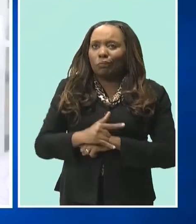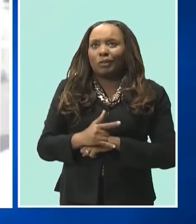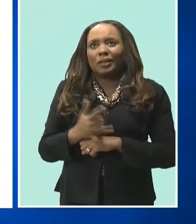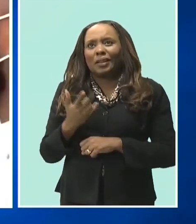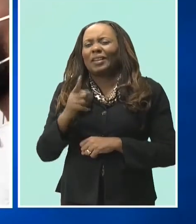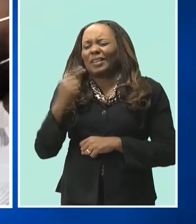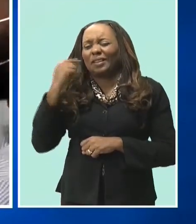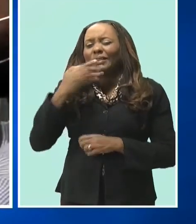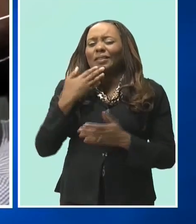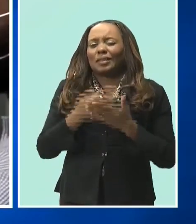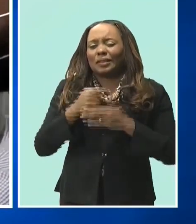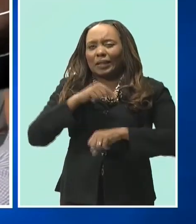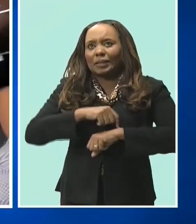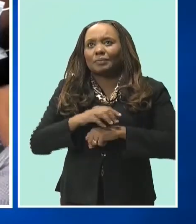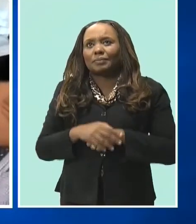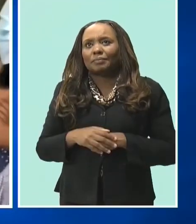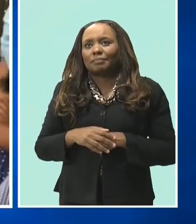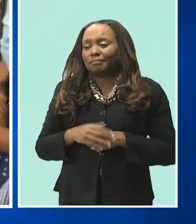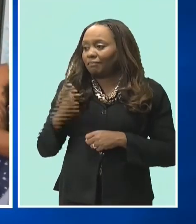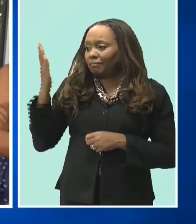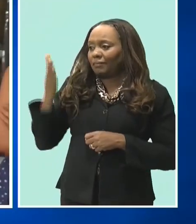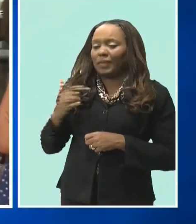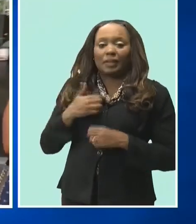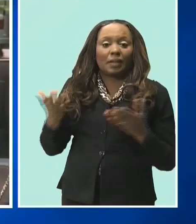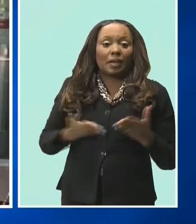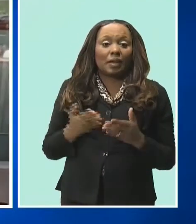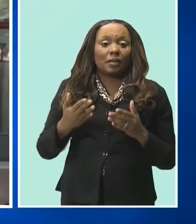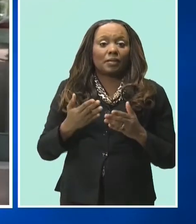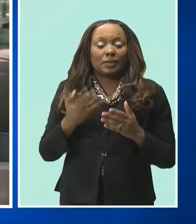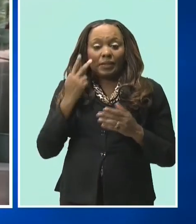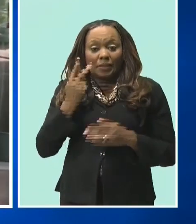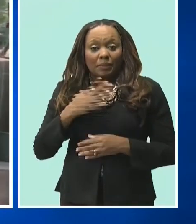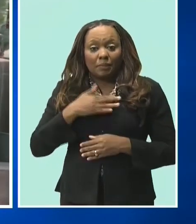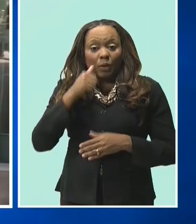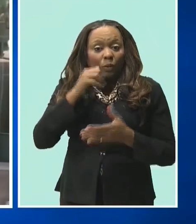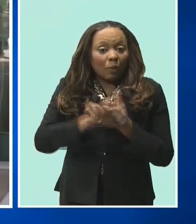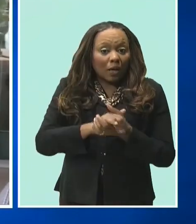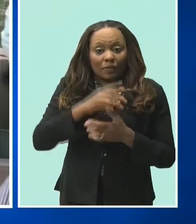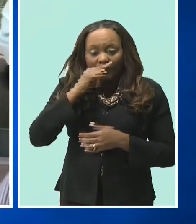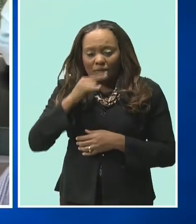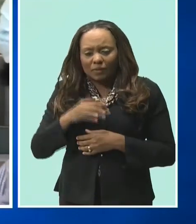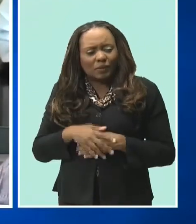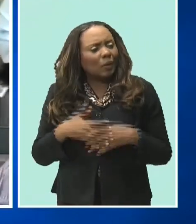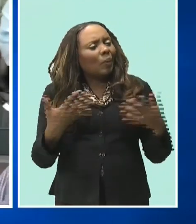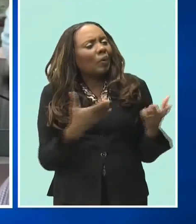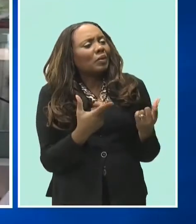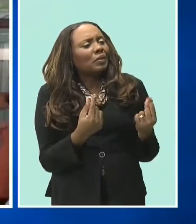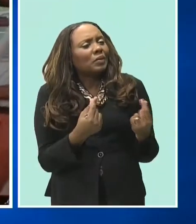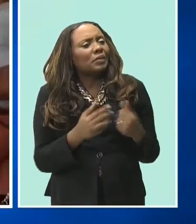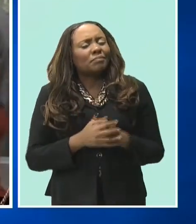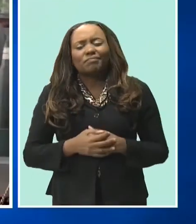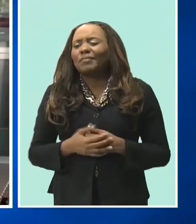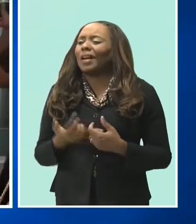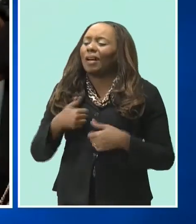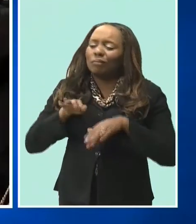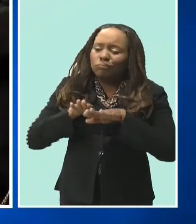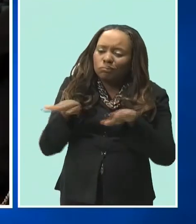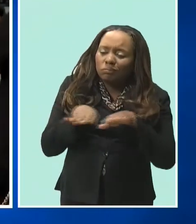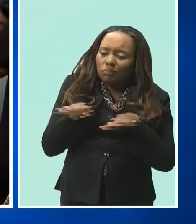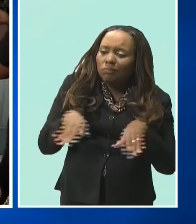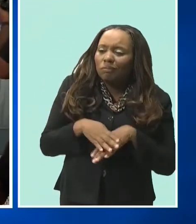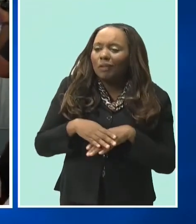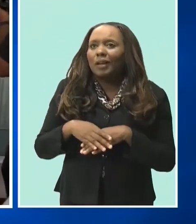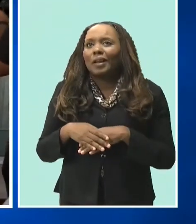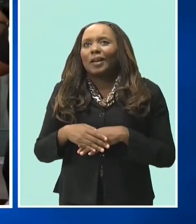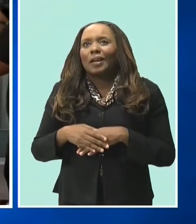well deserved. I've come here and see my wife and kids, yeah. Oh, nice. So what do you plan to do while you're here? Probably swim a little bit and play